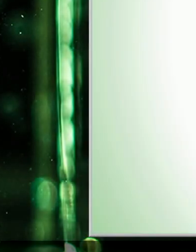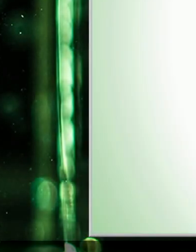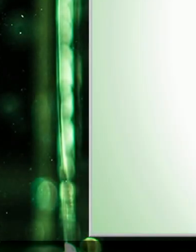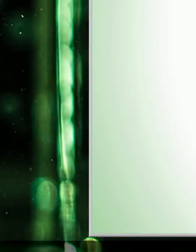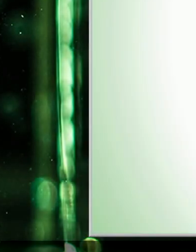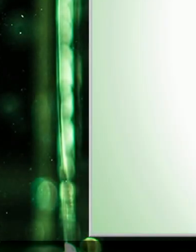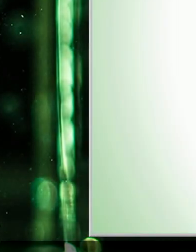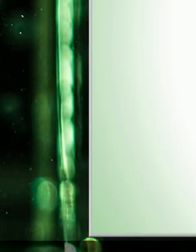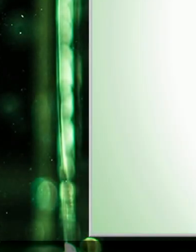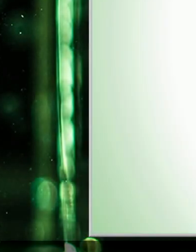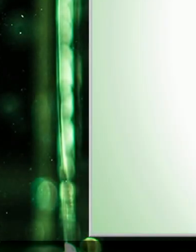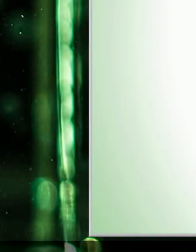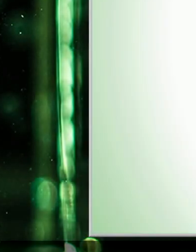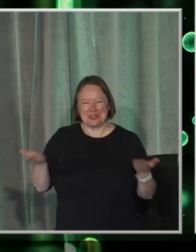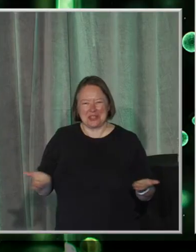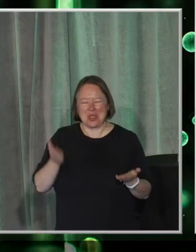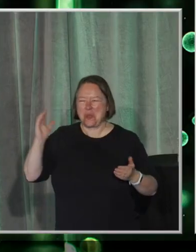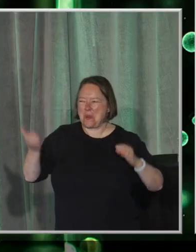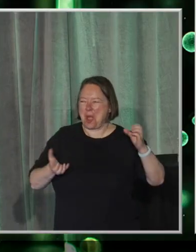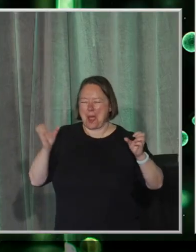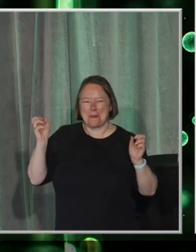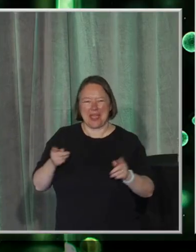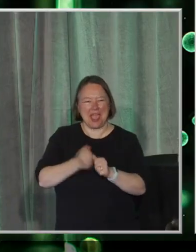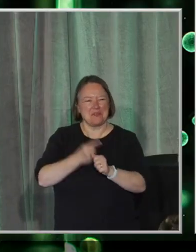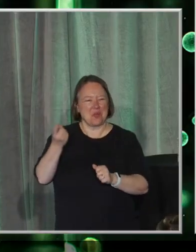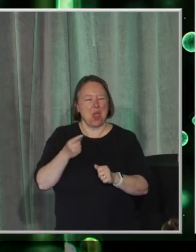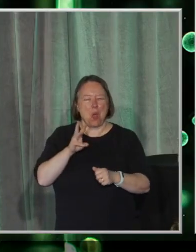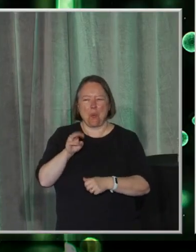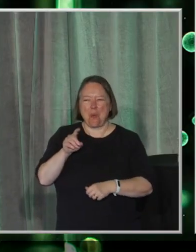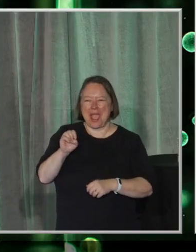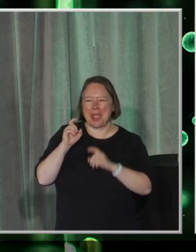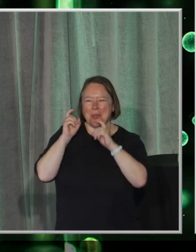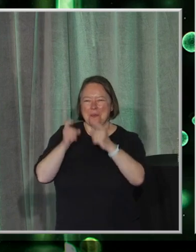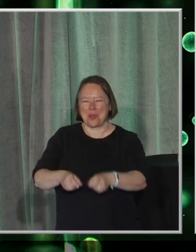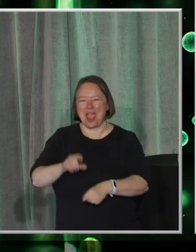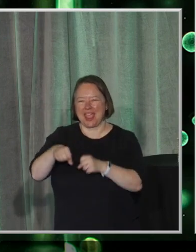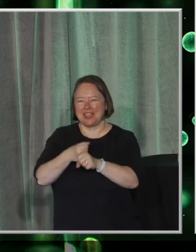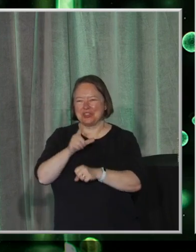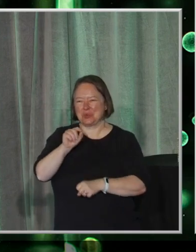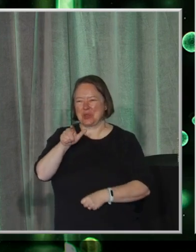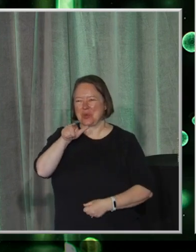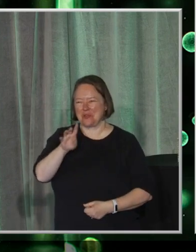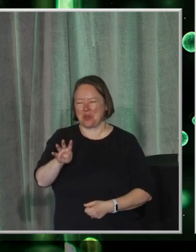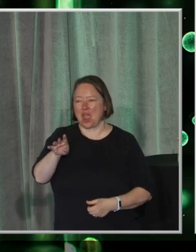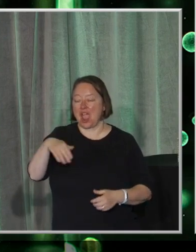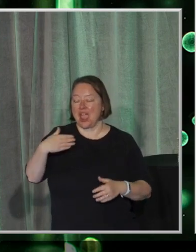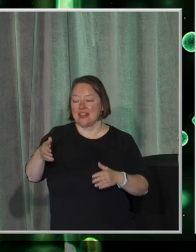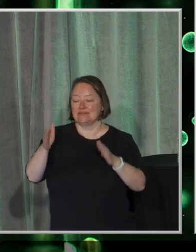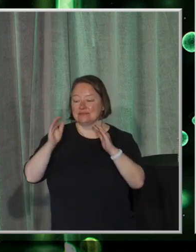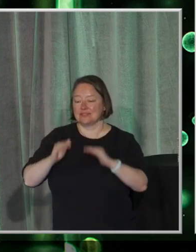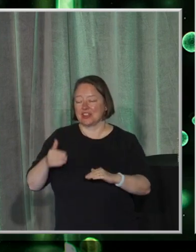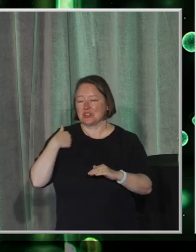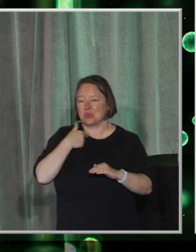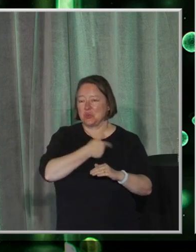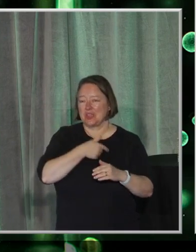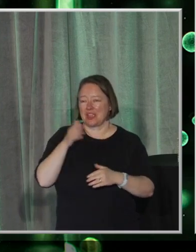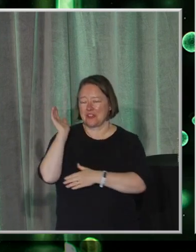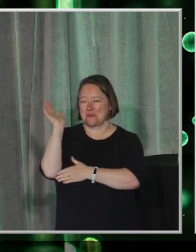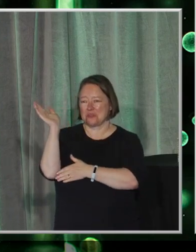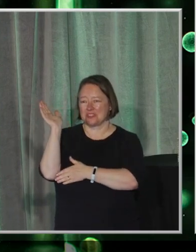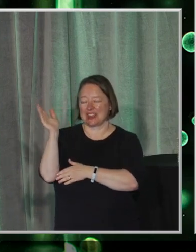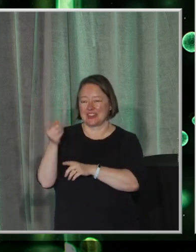Great to have you all here. Welcome back, everyone. Wege Prize 2024. And next, we have